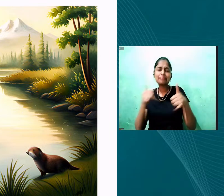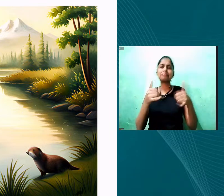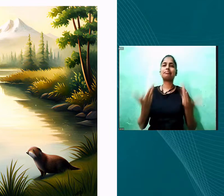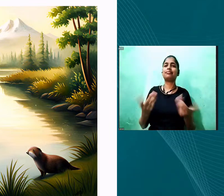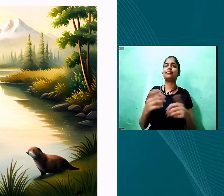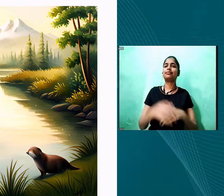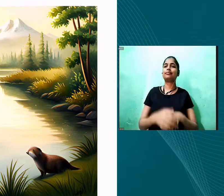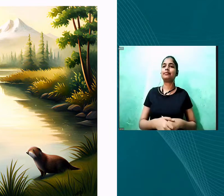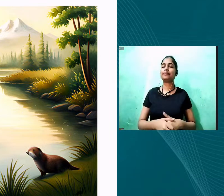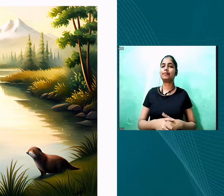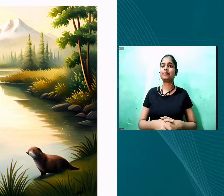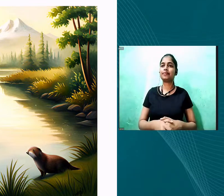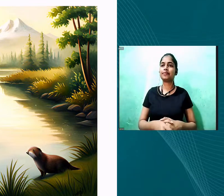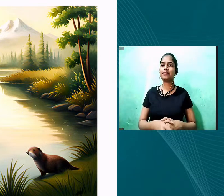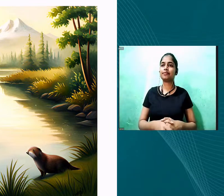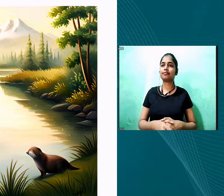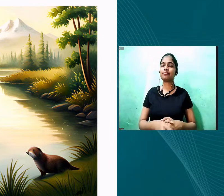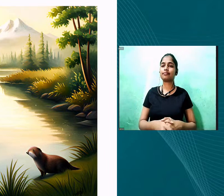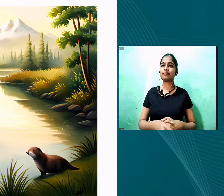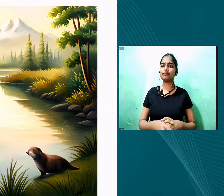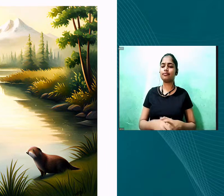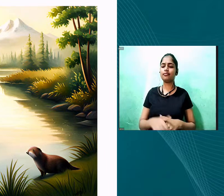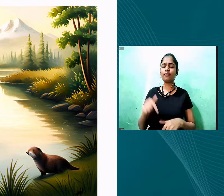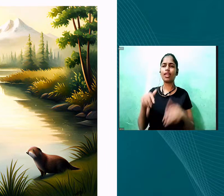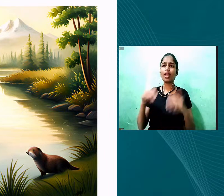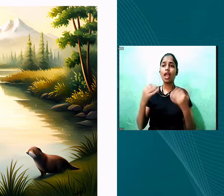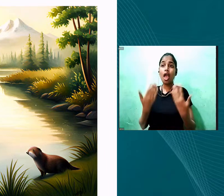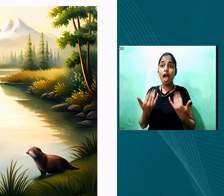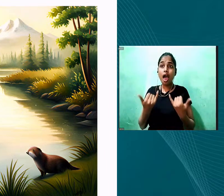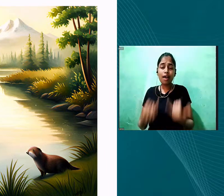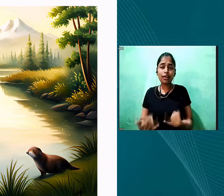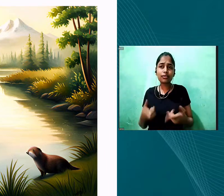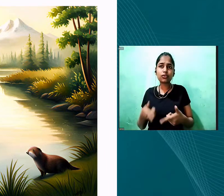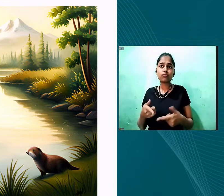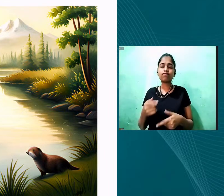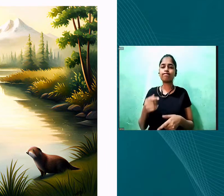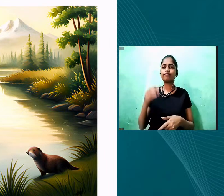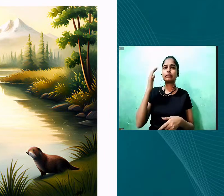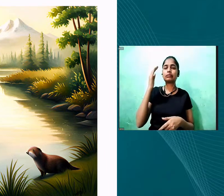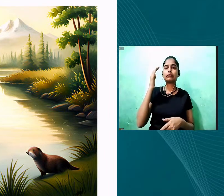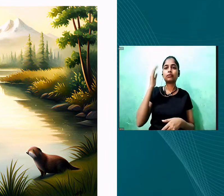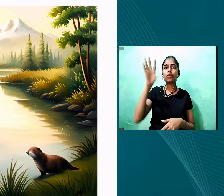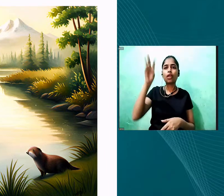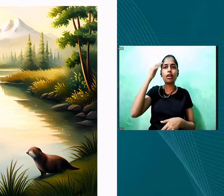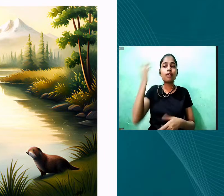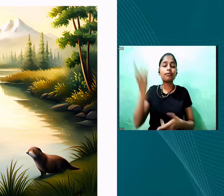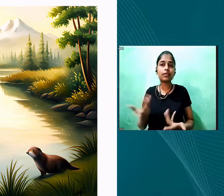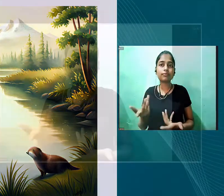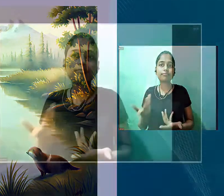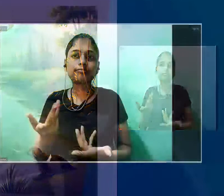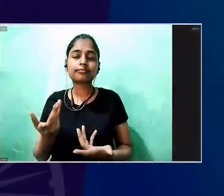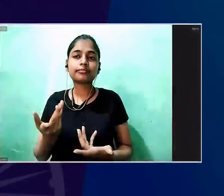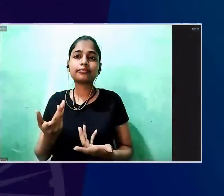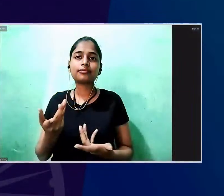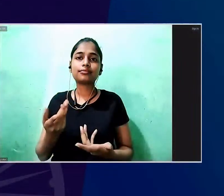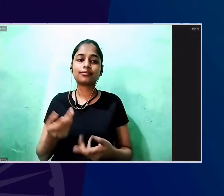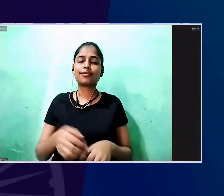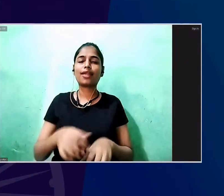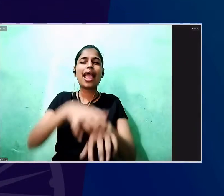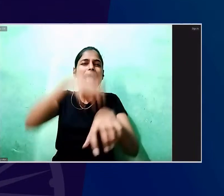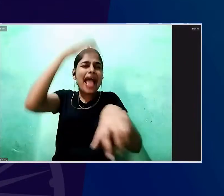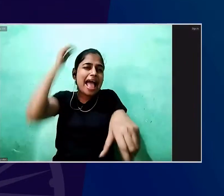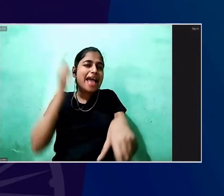So what we come to know about this chapter is that the otter, which is the pet, is very playful in